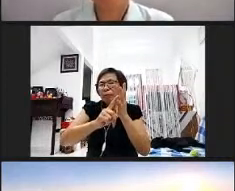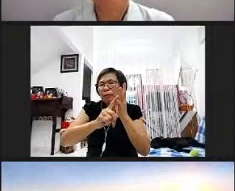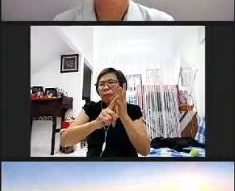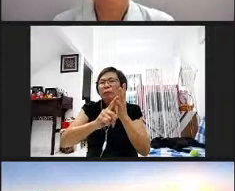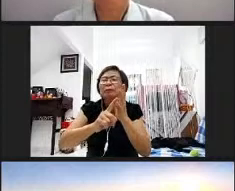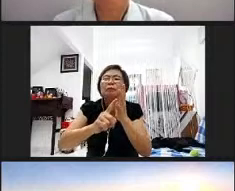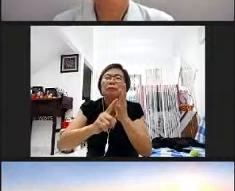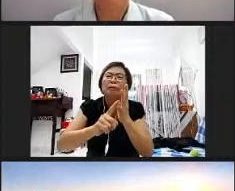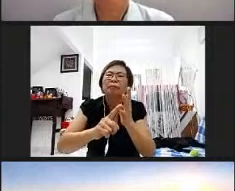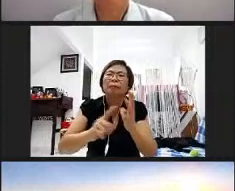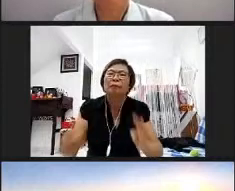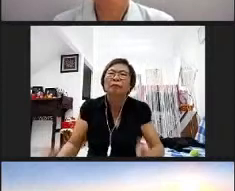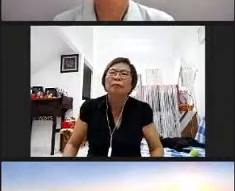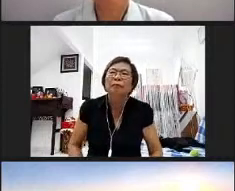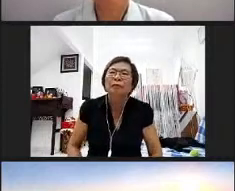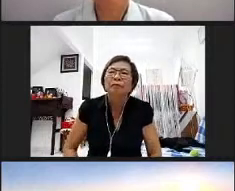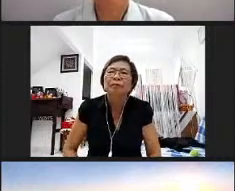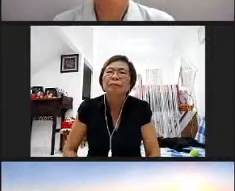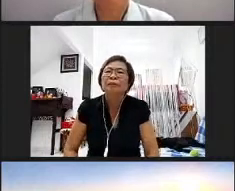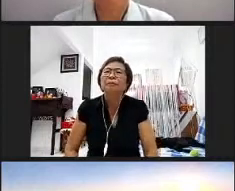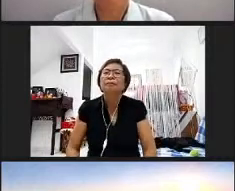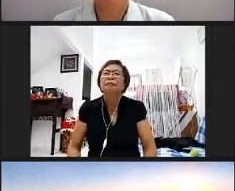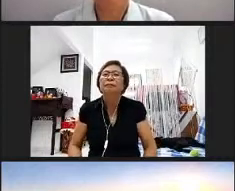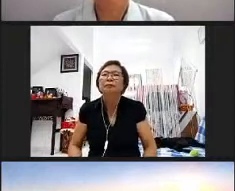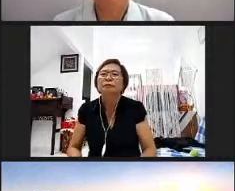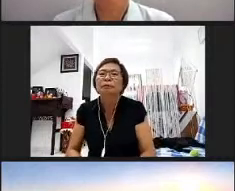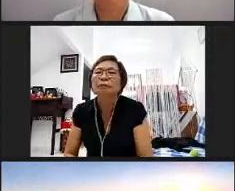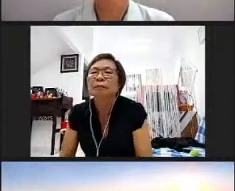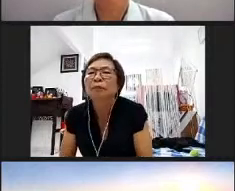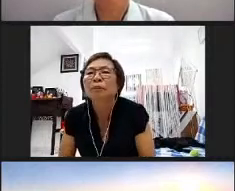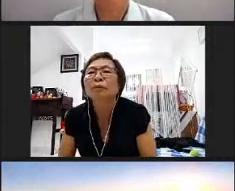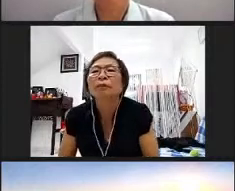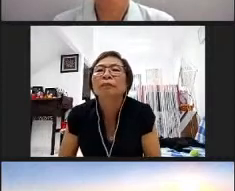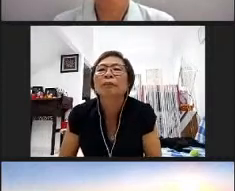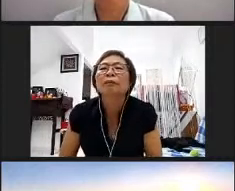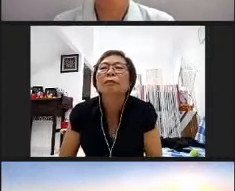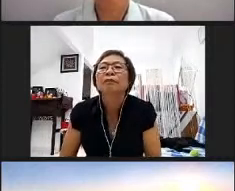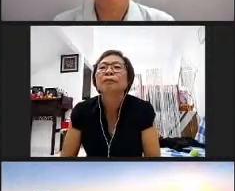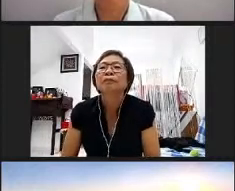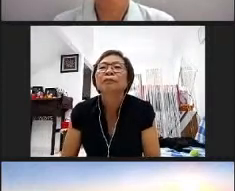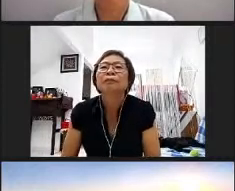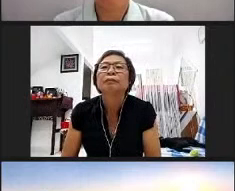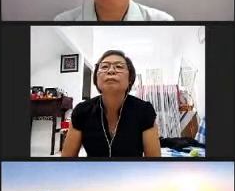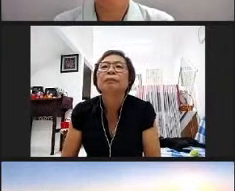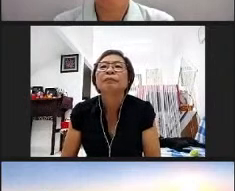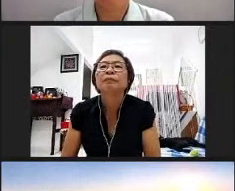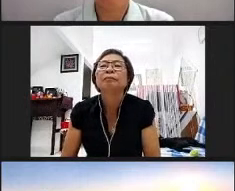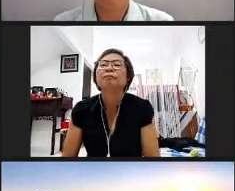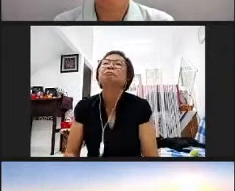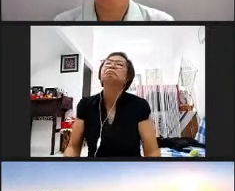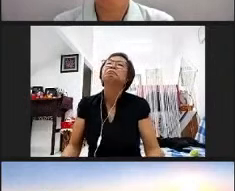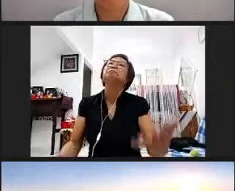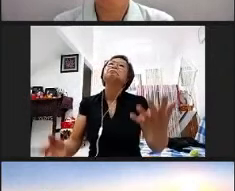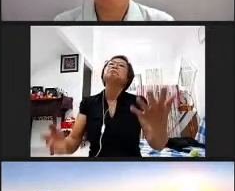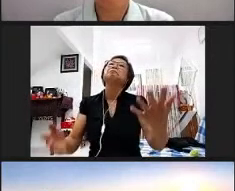COVID-19 pandemic. So I will go straight to the first one, loss of livelihood.